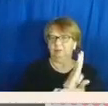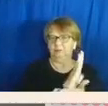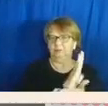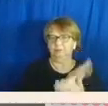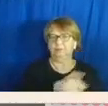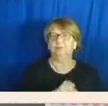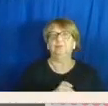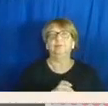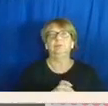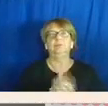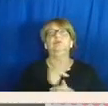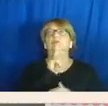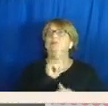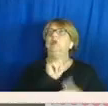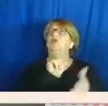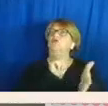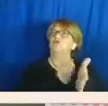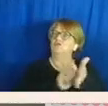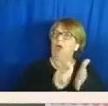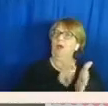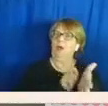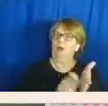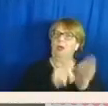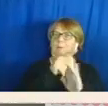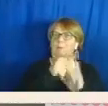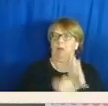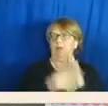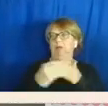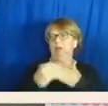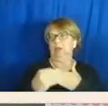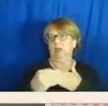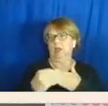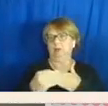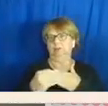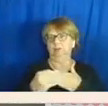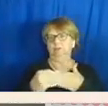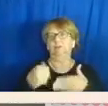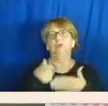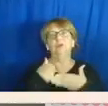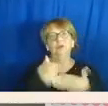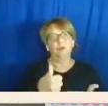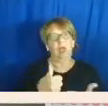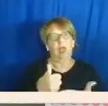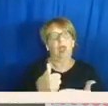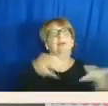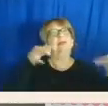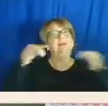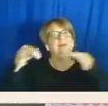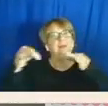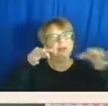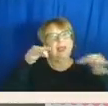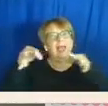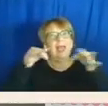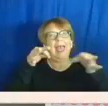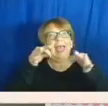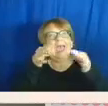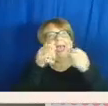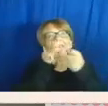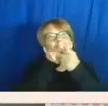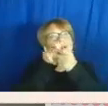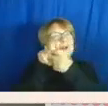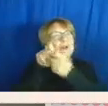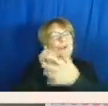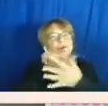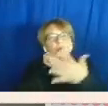write policy guidance to help explain the nuances of what was in the